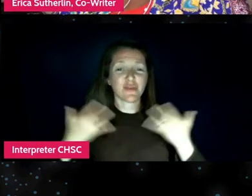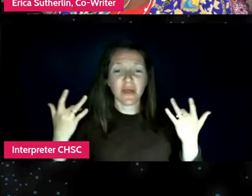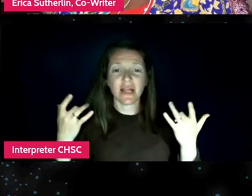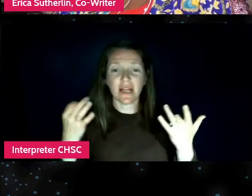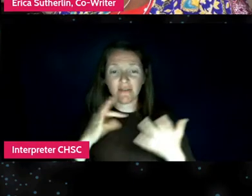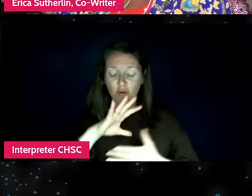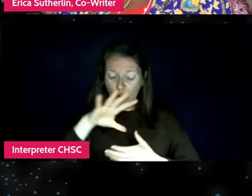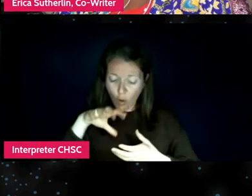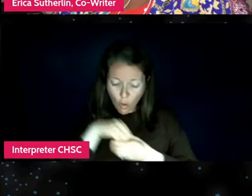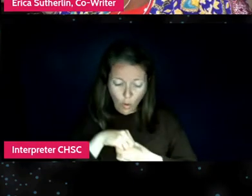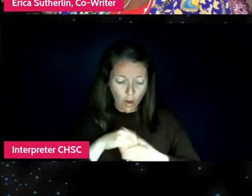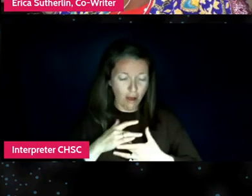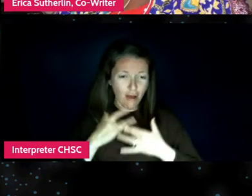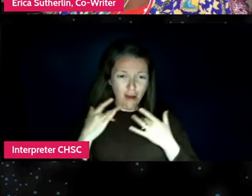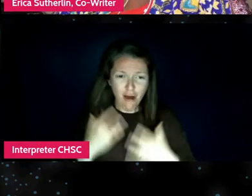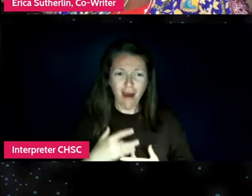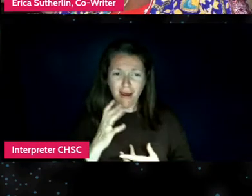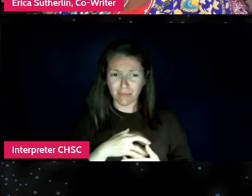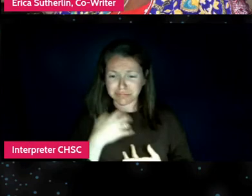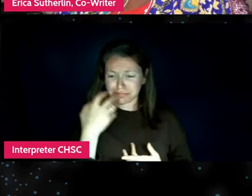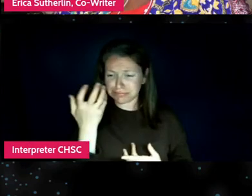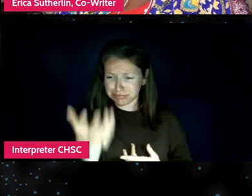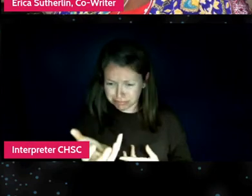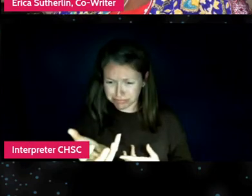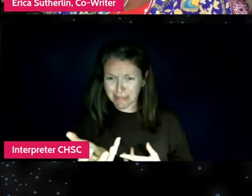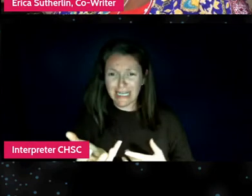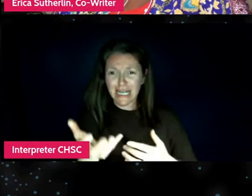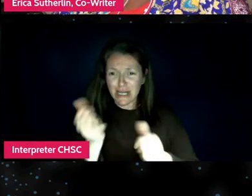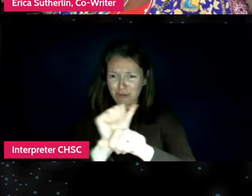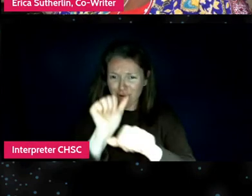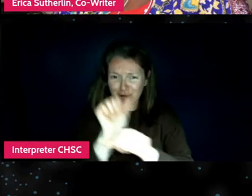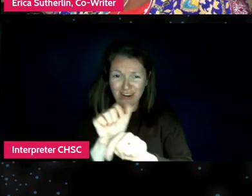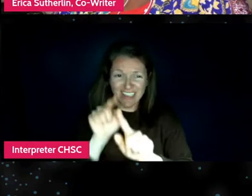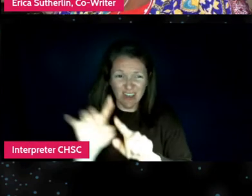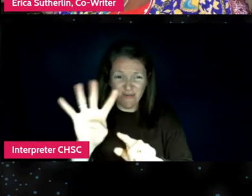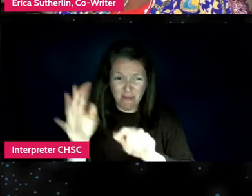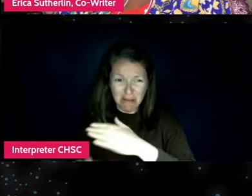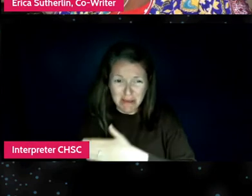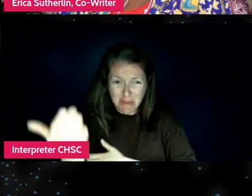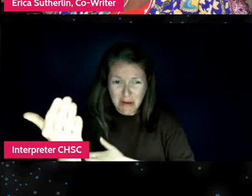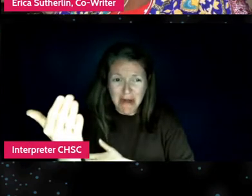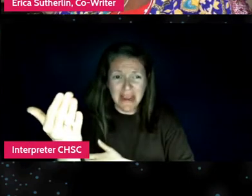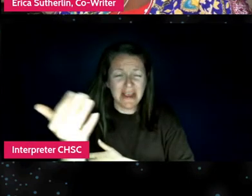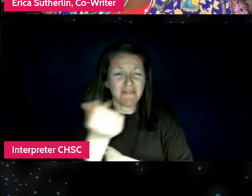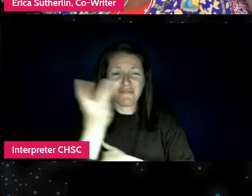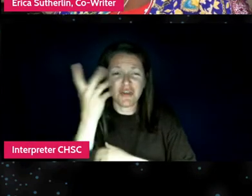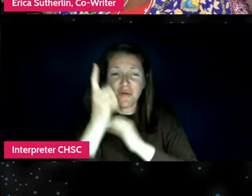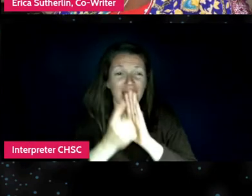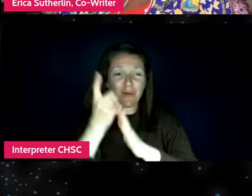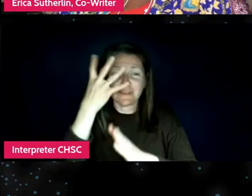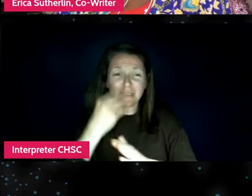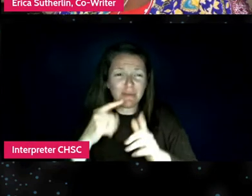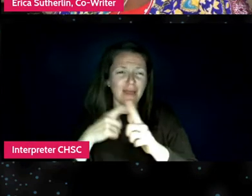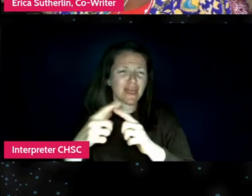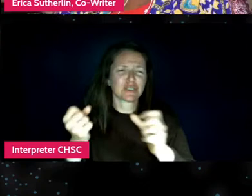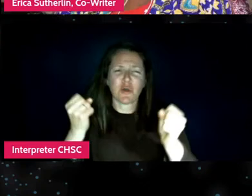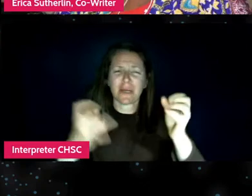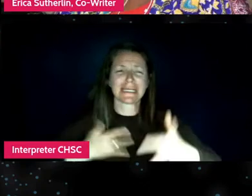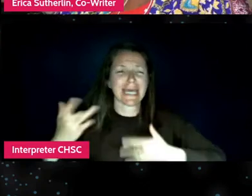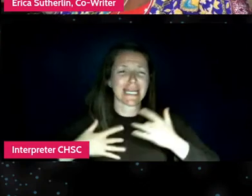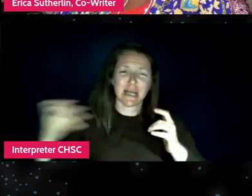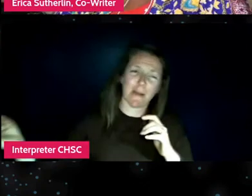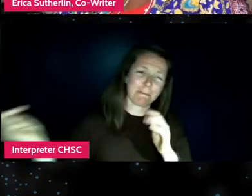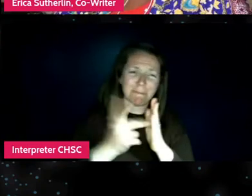whole heart and being on set until 4 a.m. and getting only a few hours of sleep and being so excited to come back to set the next day. It's like,